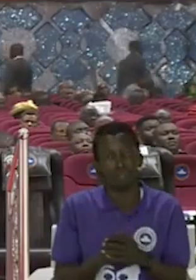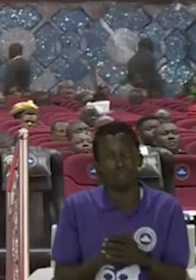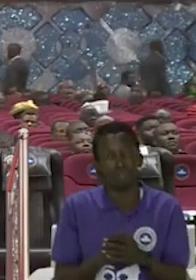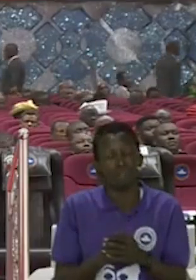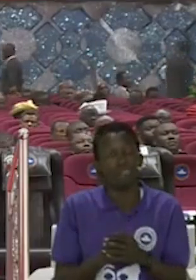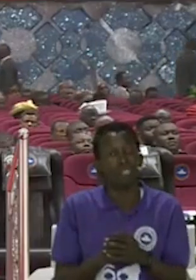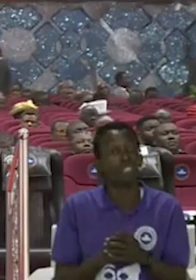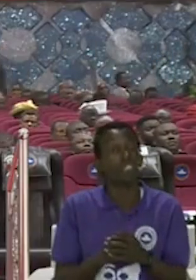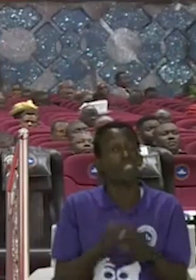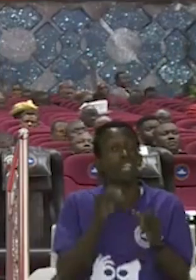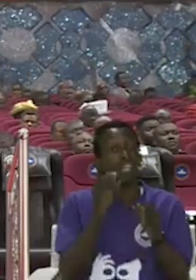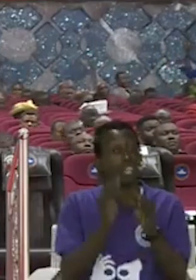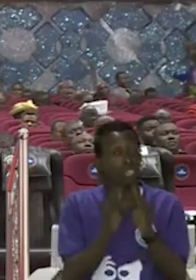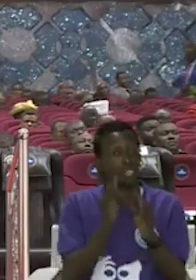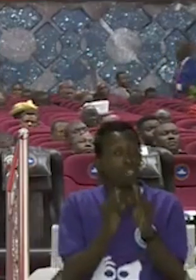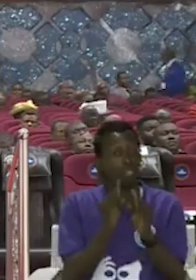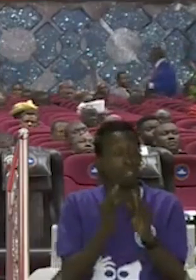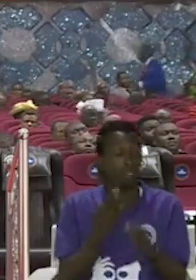if my people